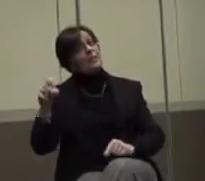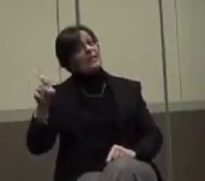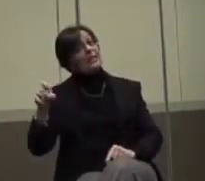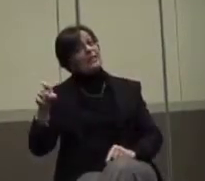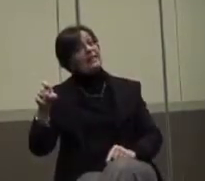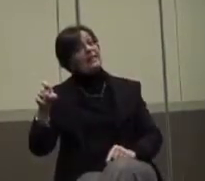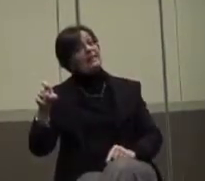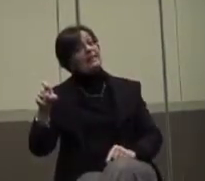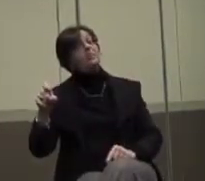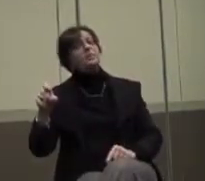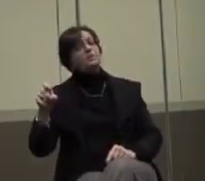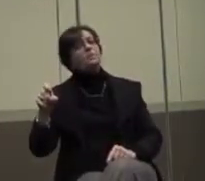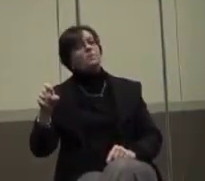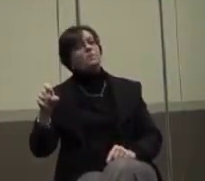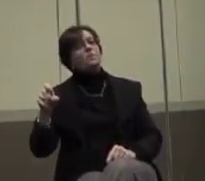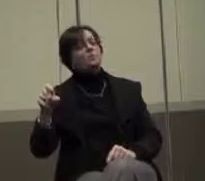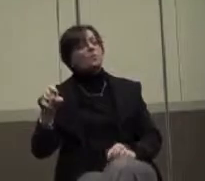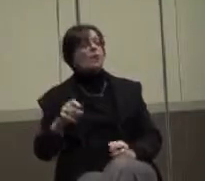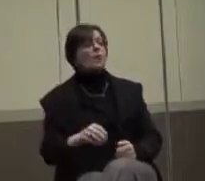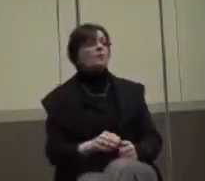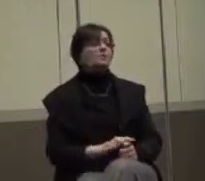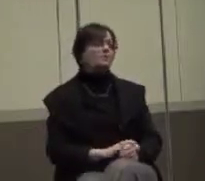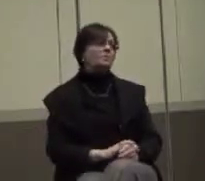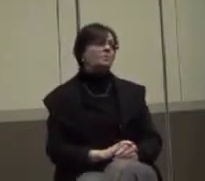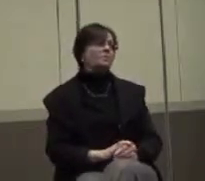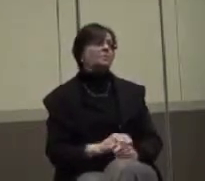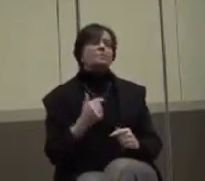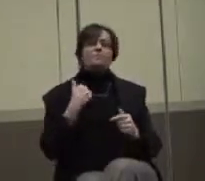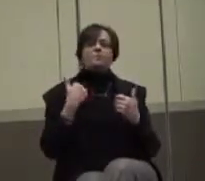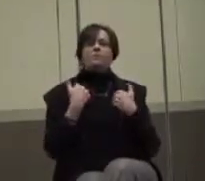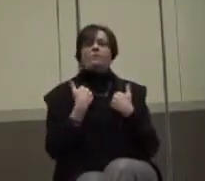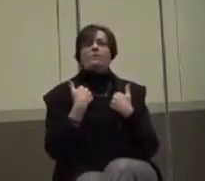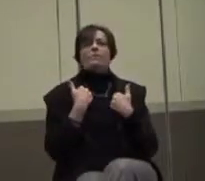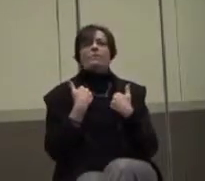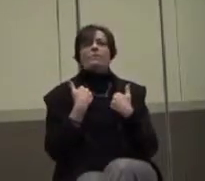Sure. Okay. So I've got Carrie